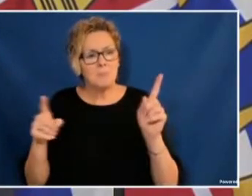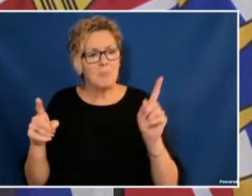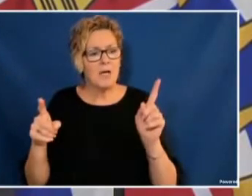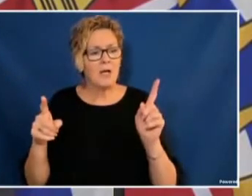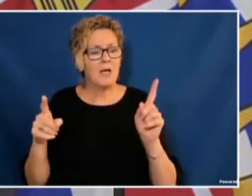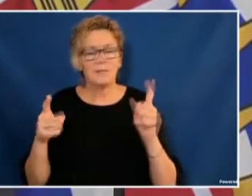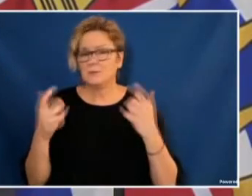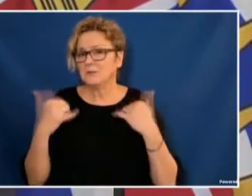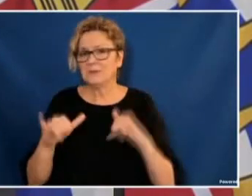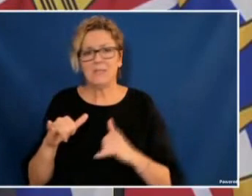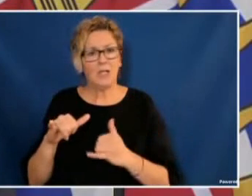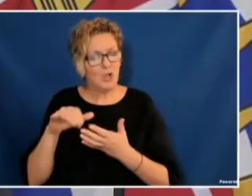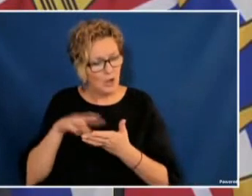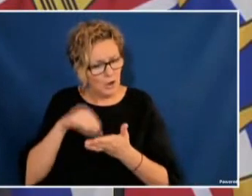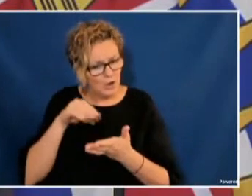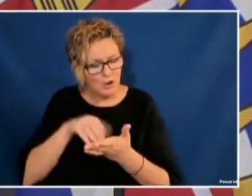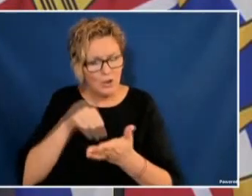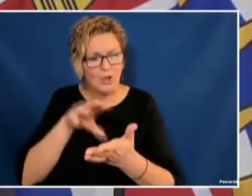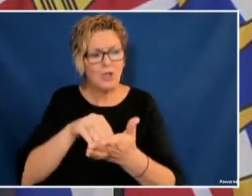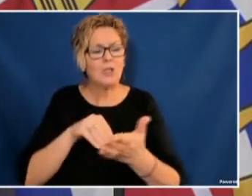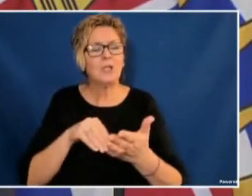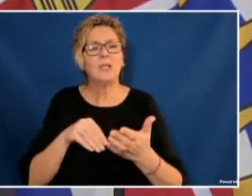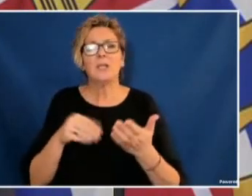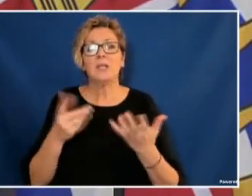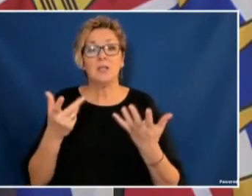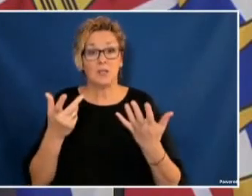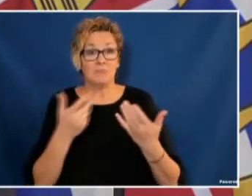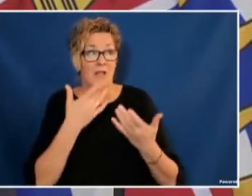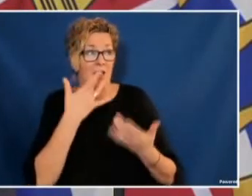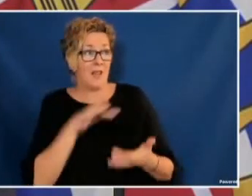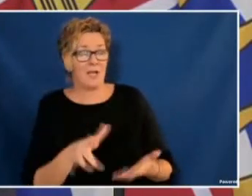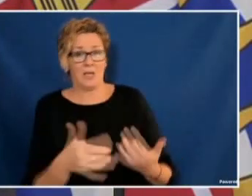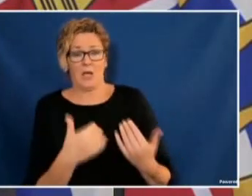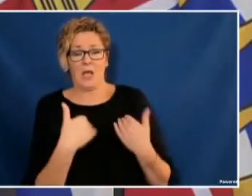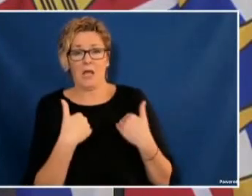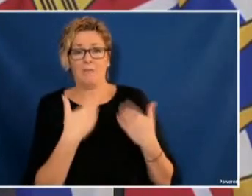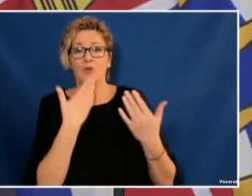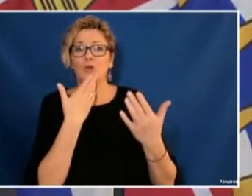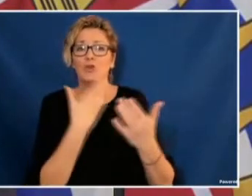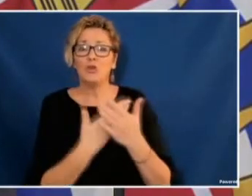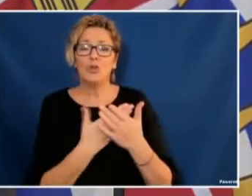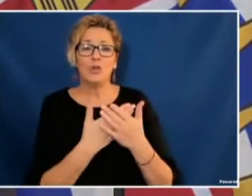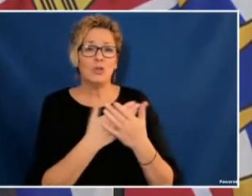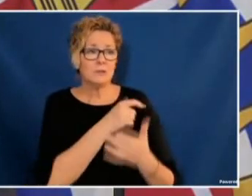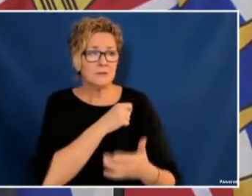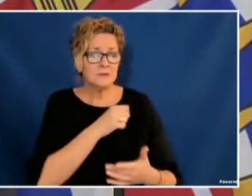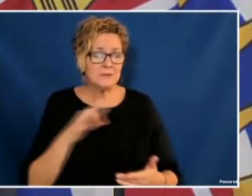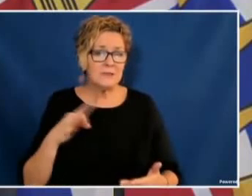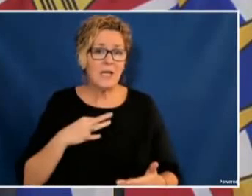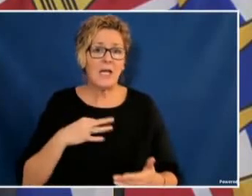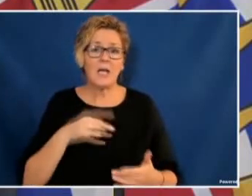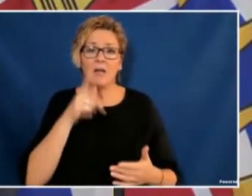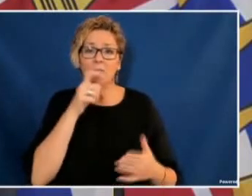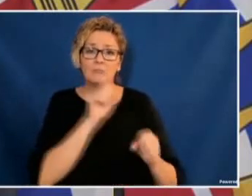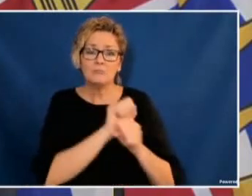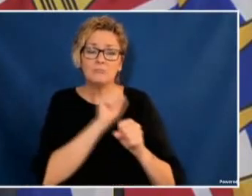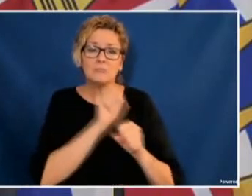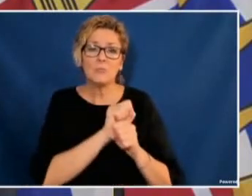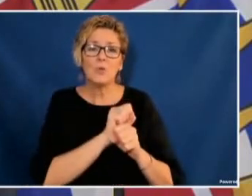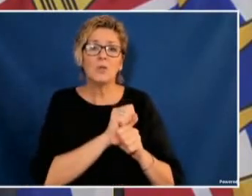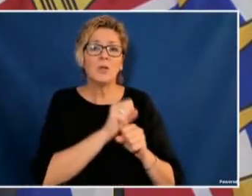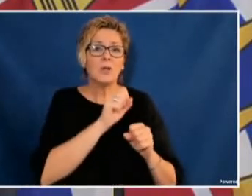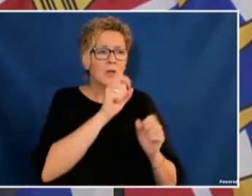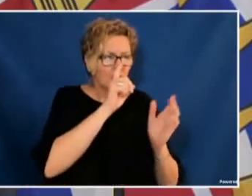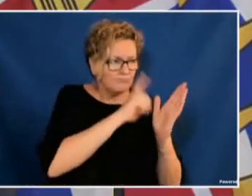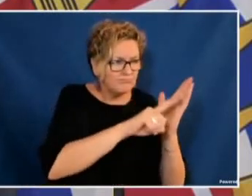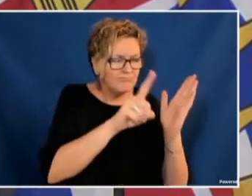of those activities again that we so dearly need and hold in our lives. Do you have a follow-up, David? Yeah, a question